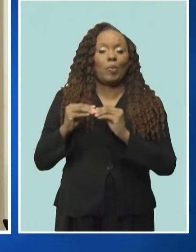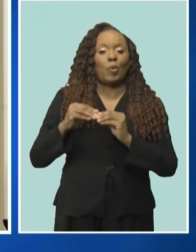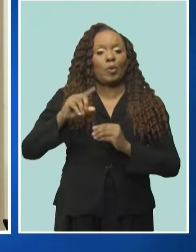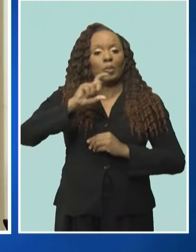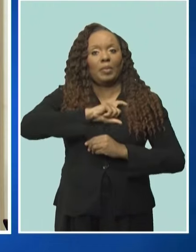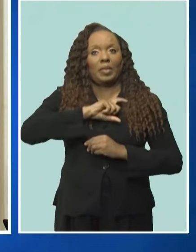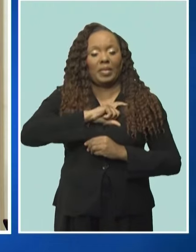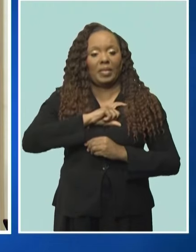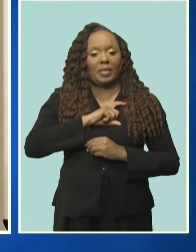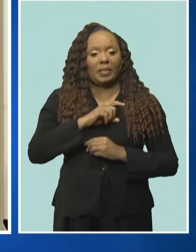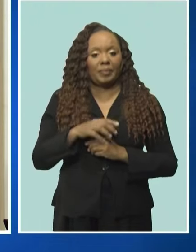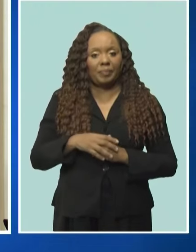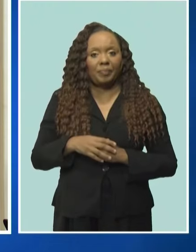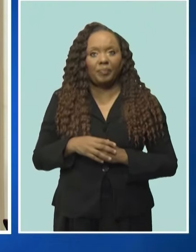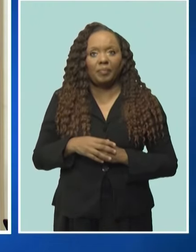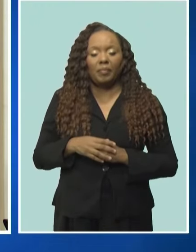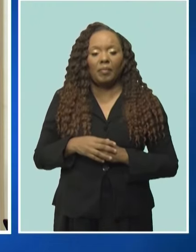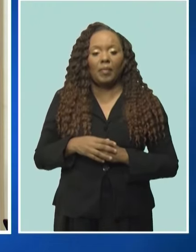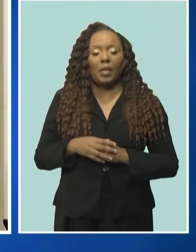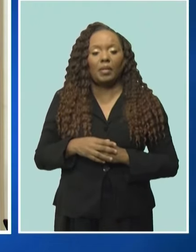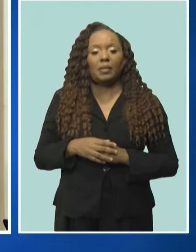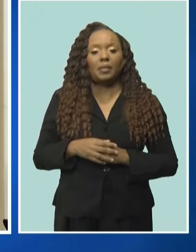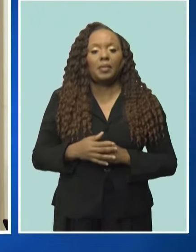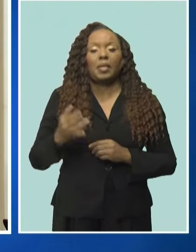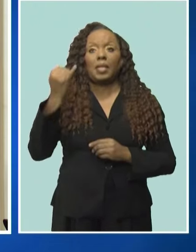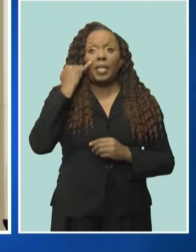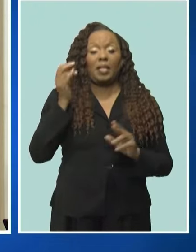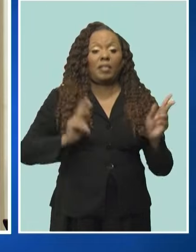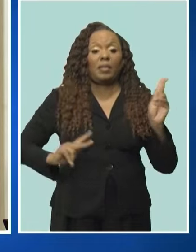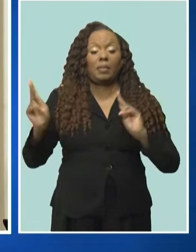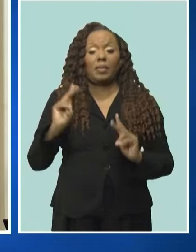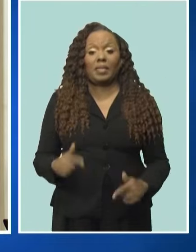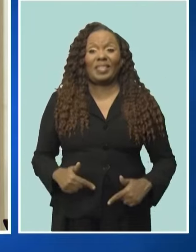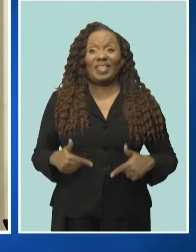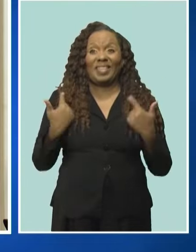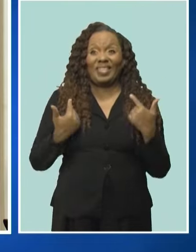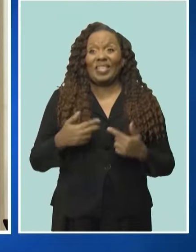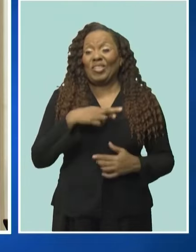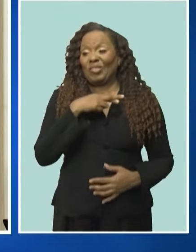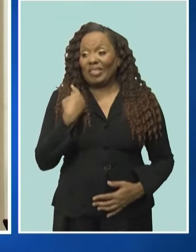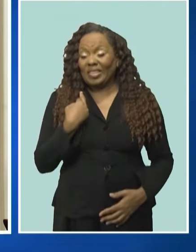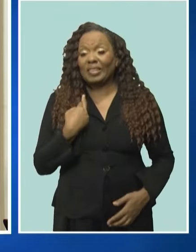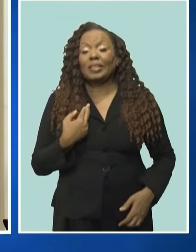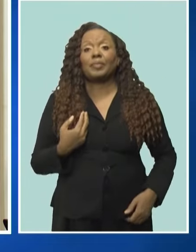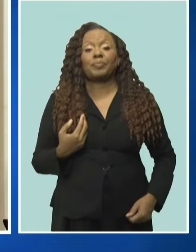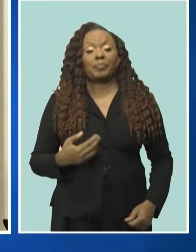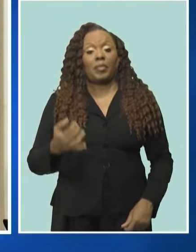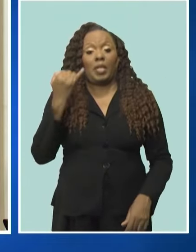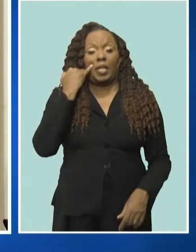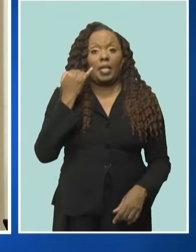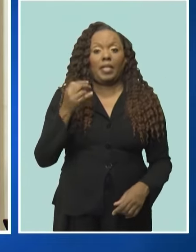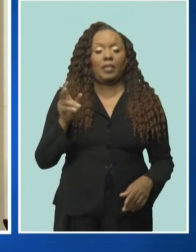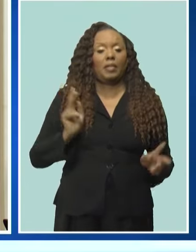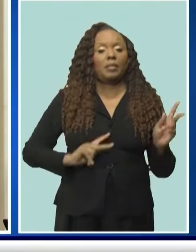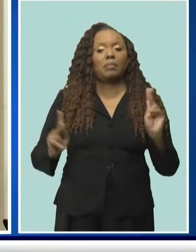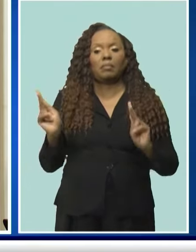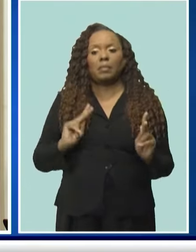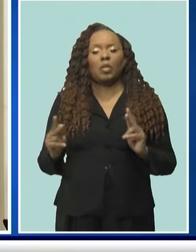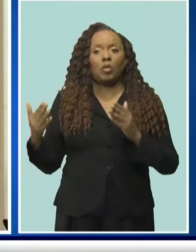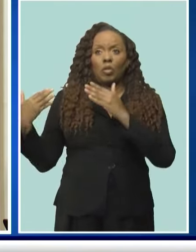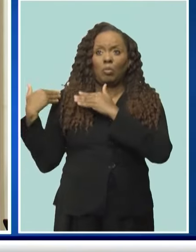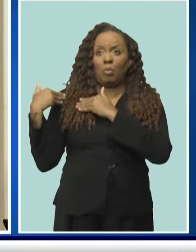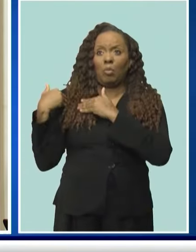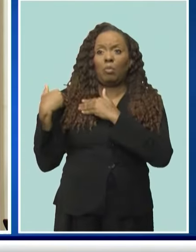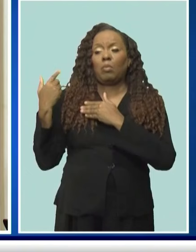people whose lives are at risk are in our community. The people who are causing the problems are